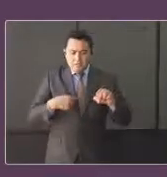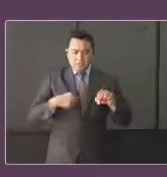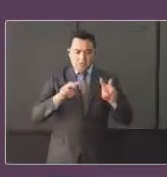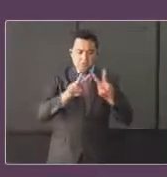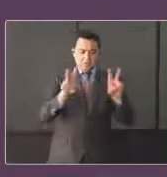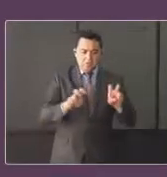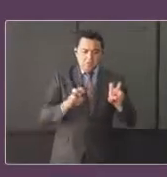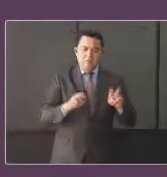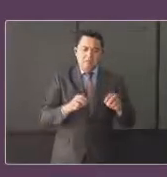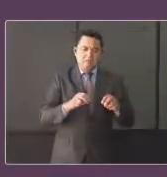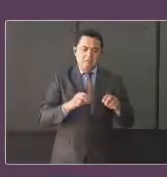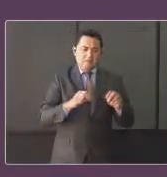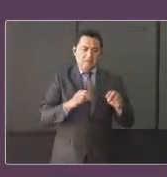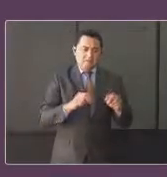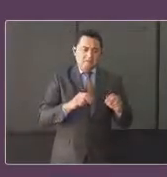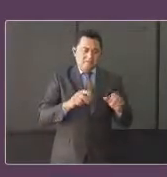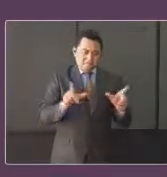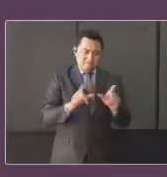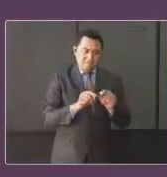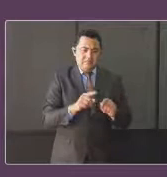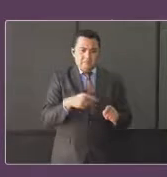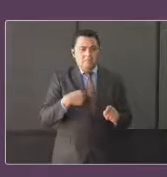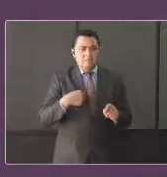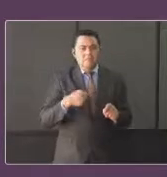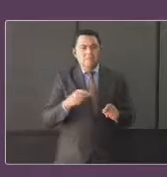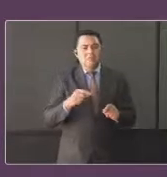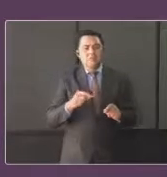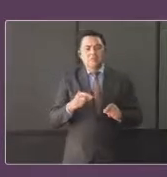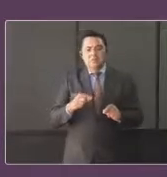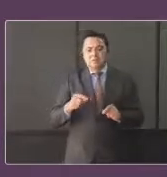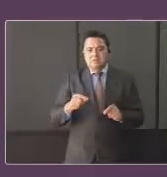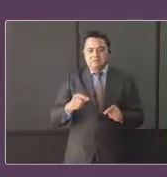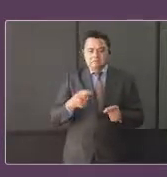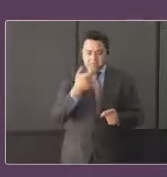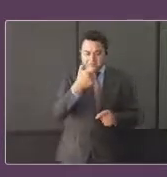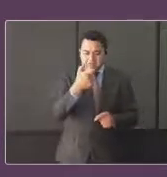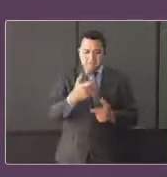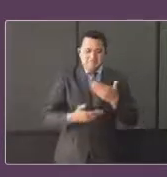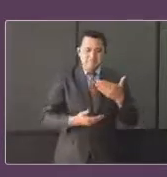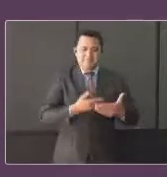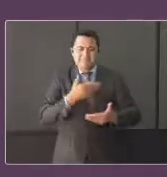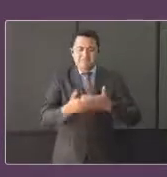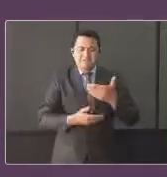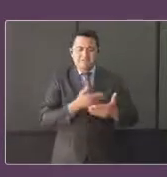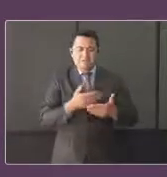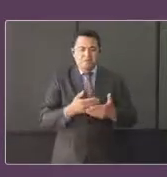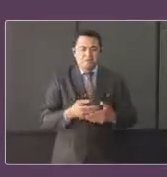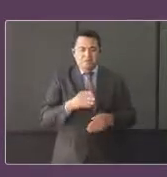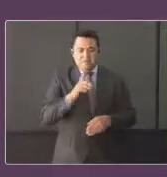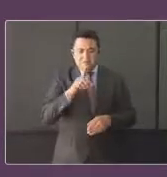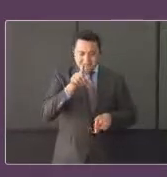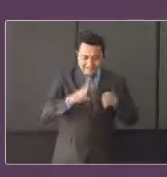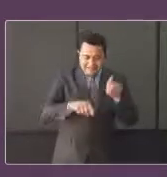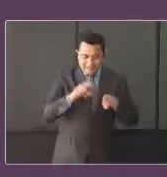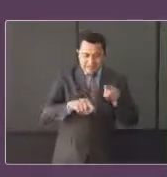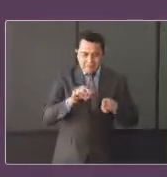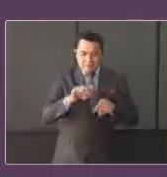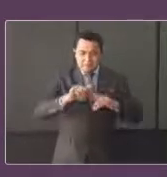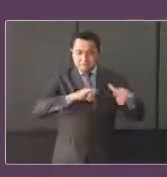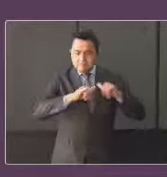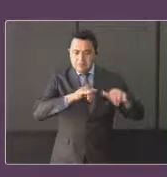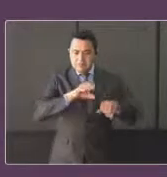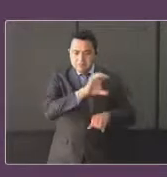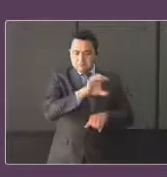I wanted to close my intervention saying that when we talk about economic development, we have to base